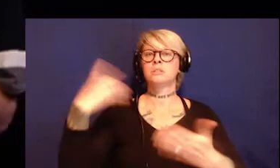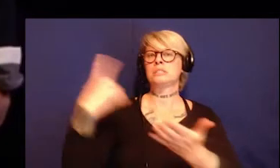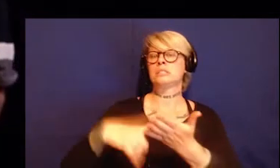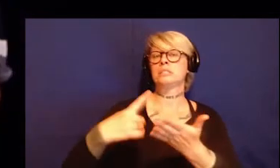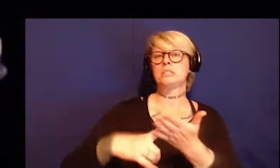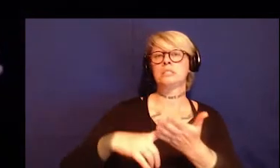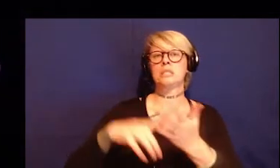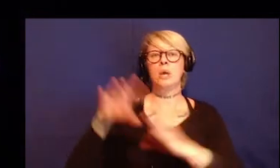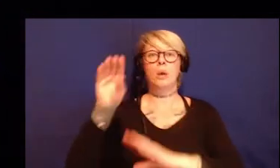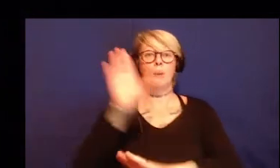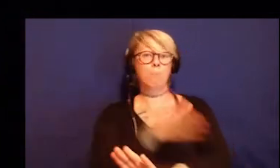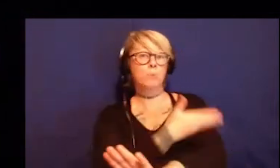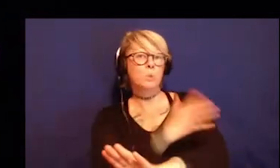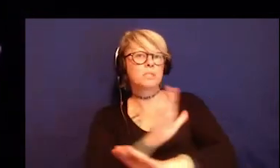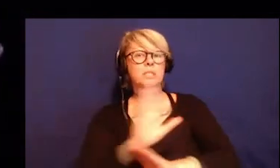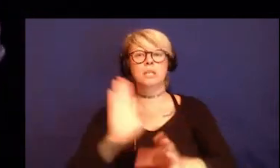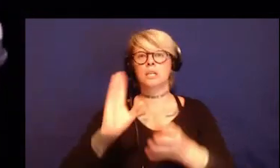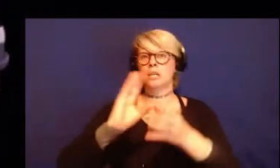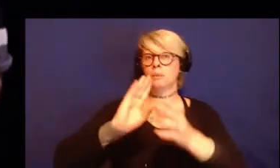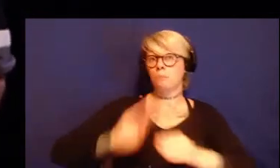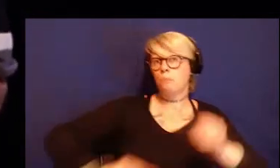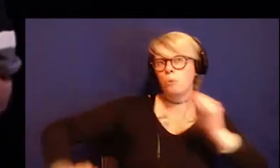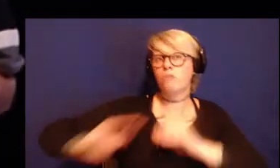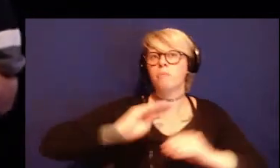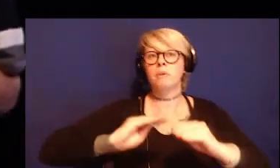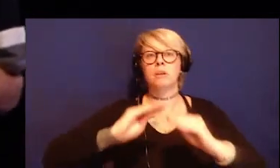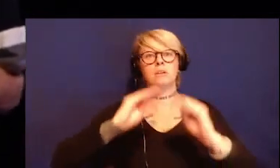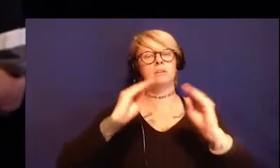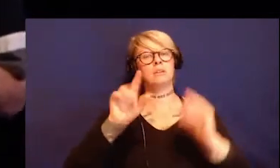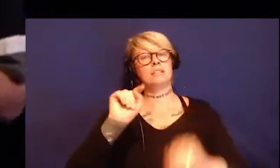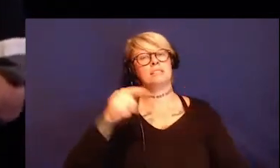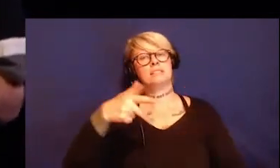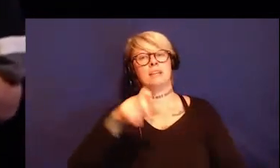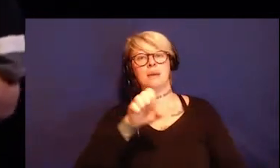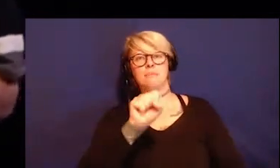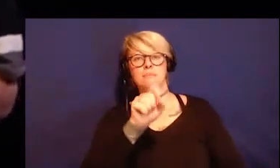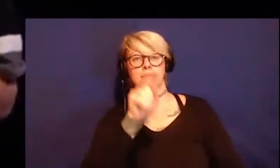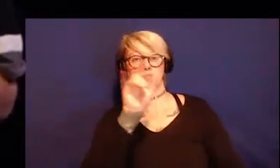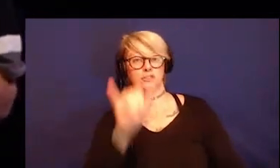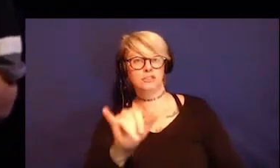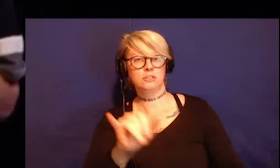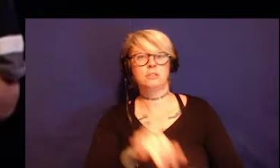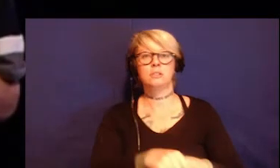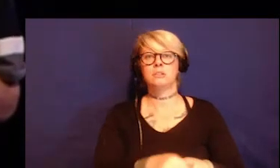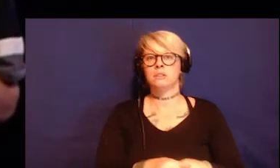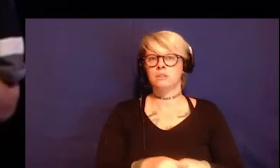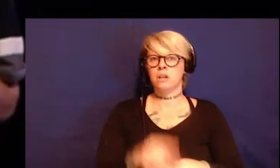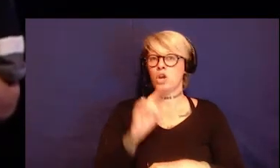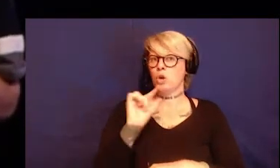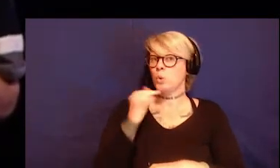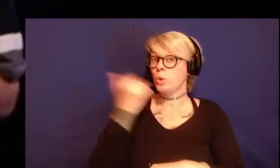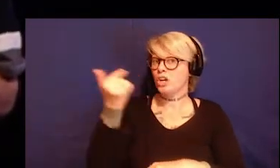and interwoven tales of queerness, The Apostles of Falling Off the Bone explores the necessity of reimagining a space or